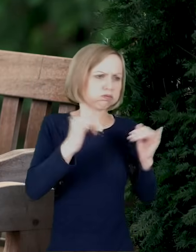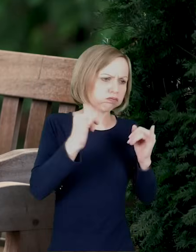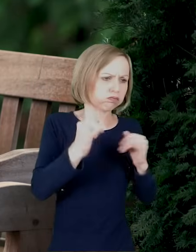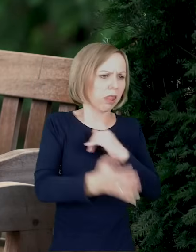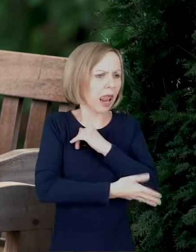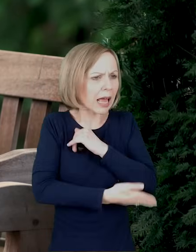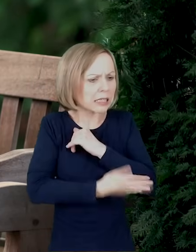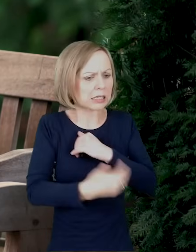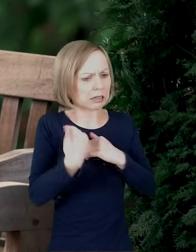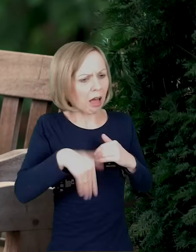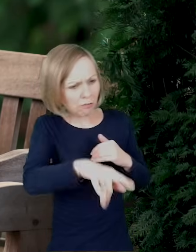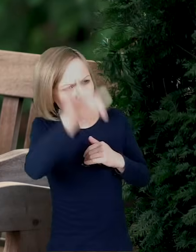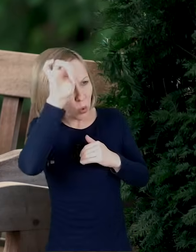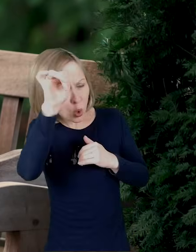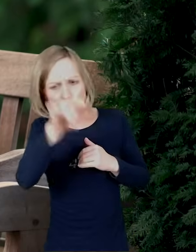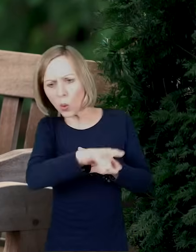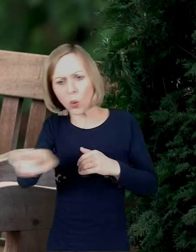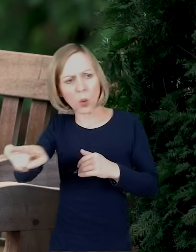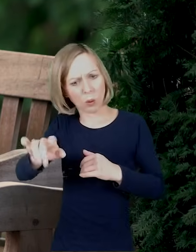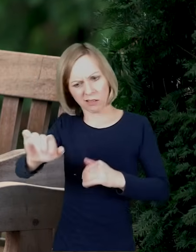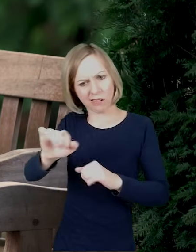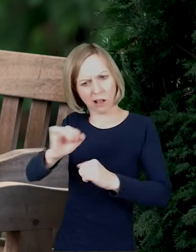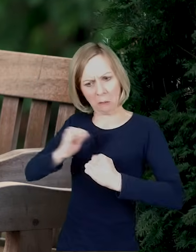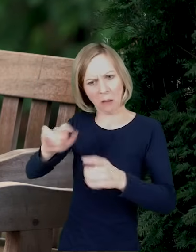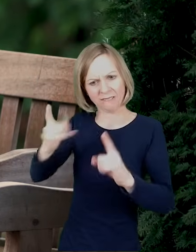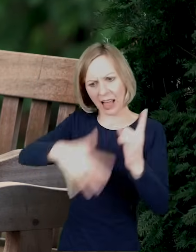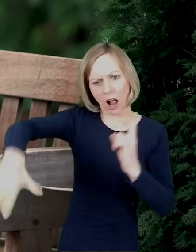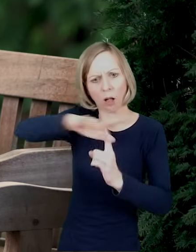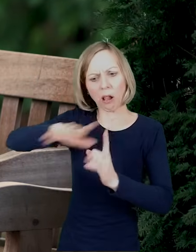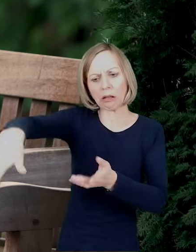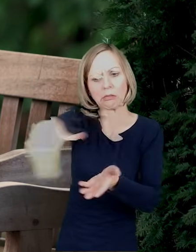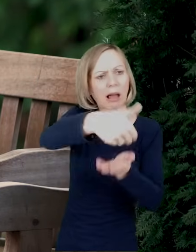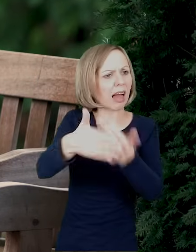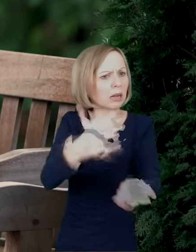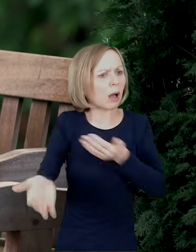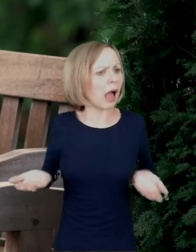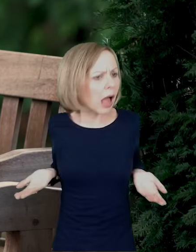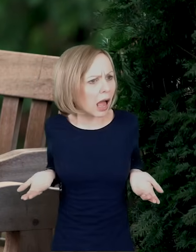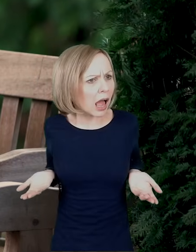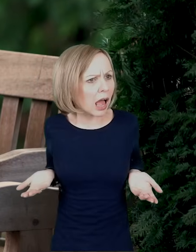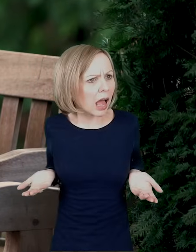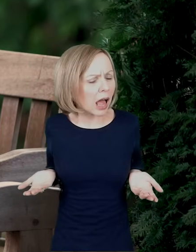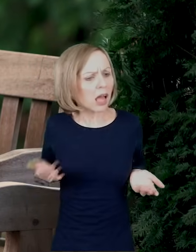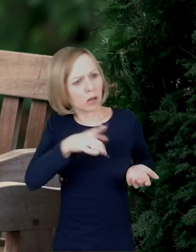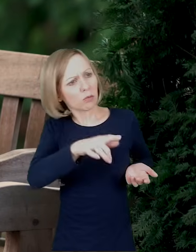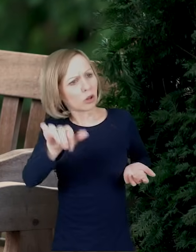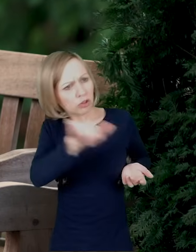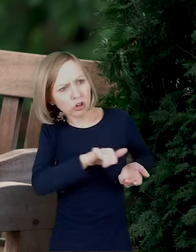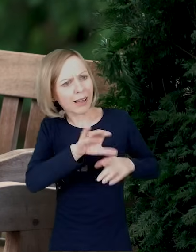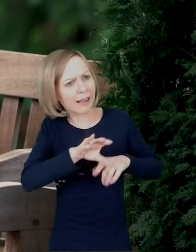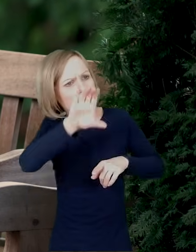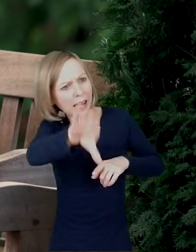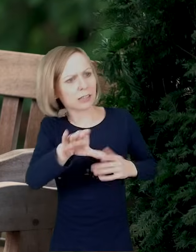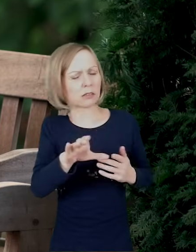lazy slave, you knew, did you, that I reap where I did not sow and gather where I did not scatter? Then you ought to have